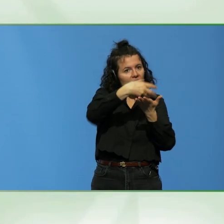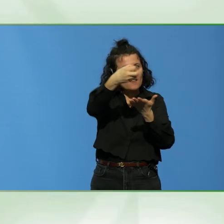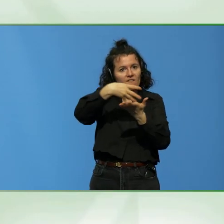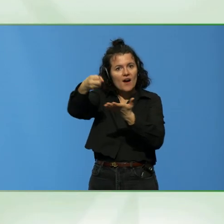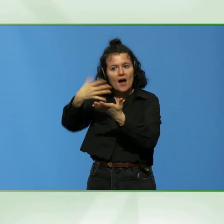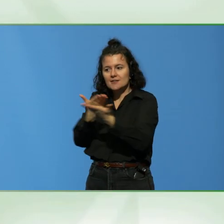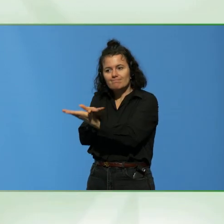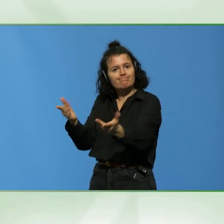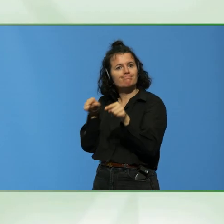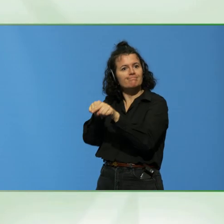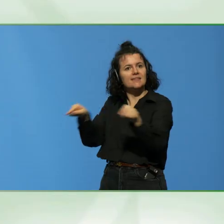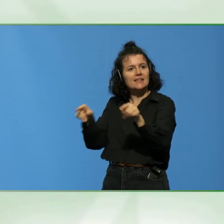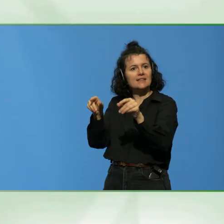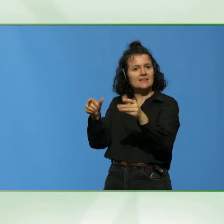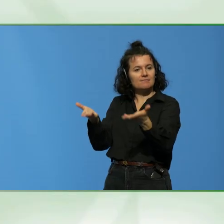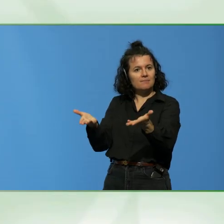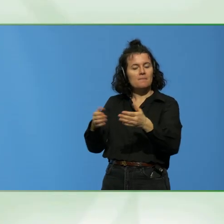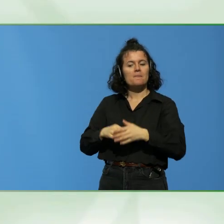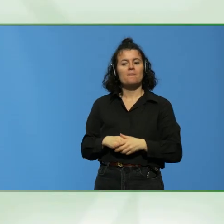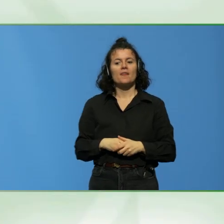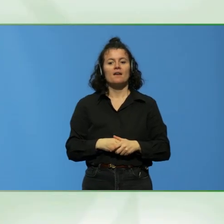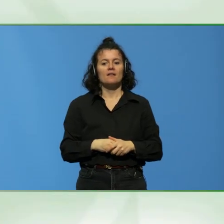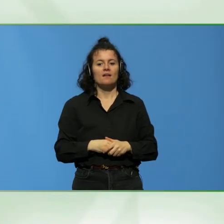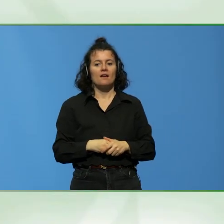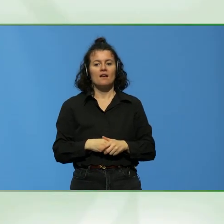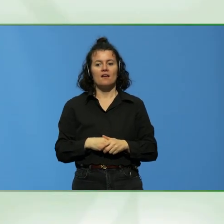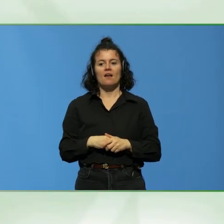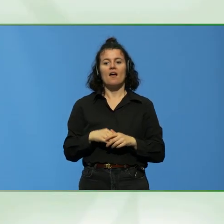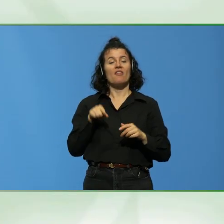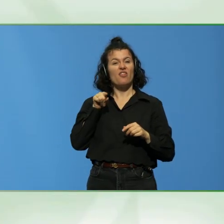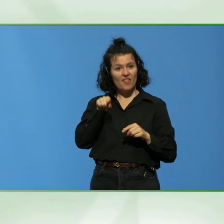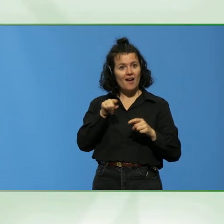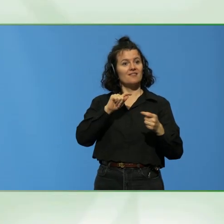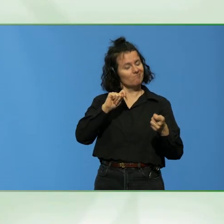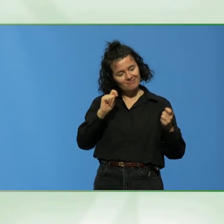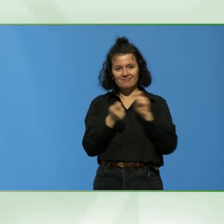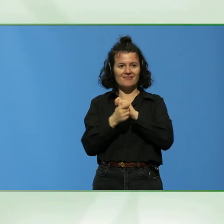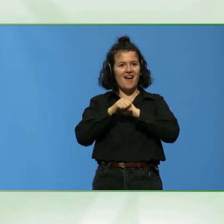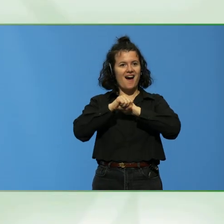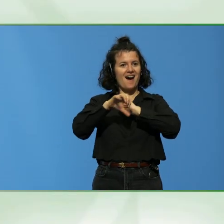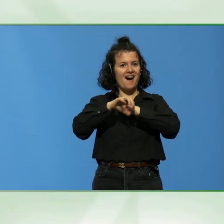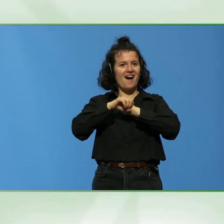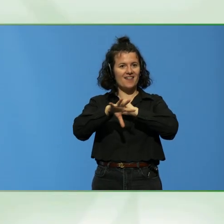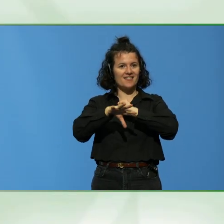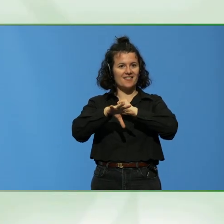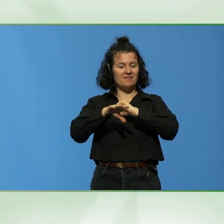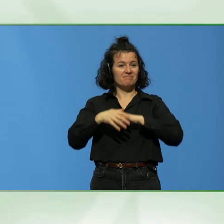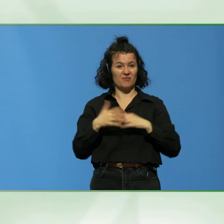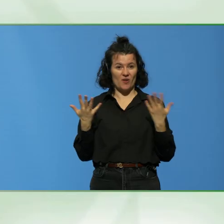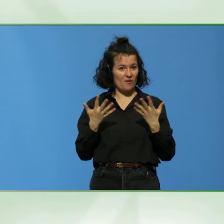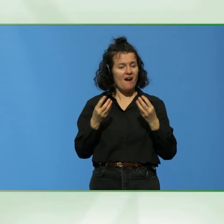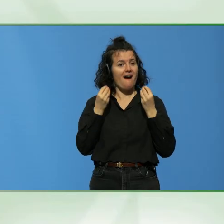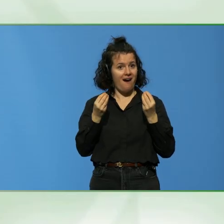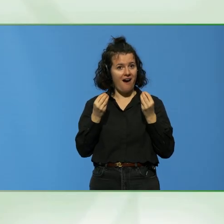research, they've created Currys' best performing ad ever, which includes an ad full of disabled